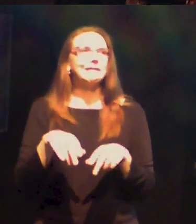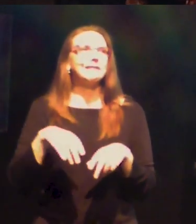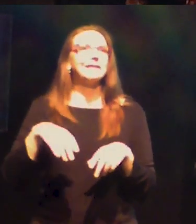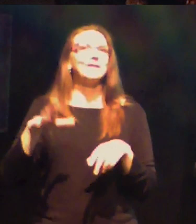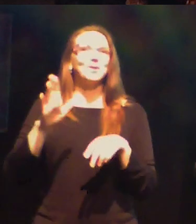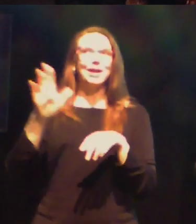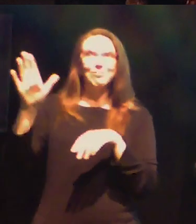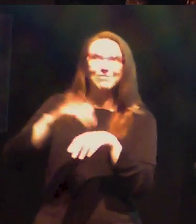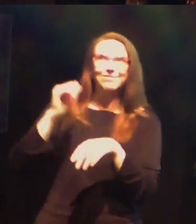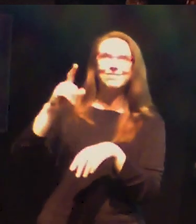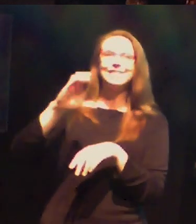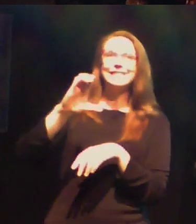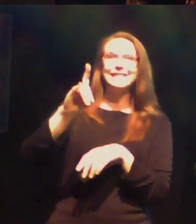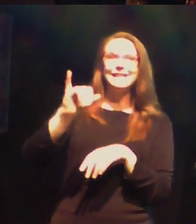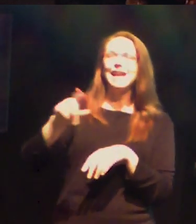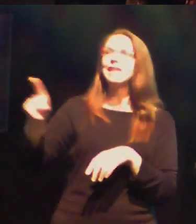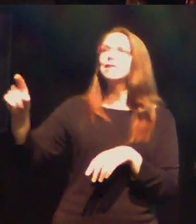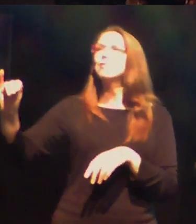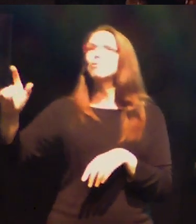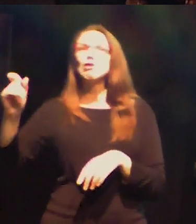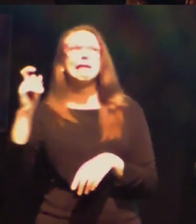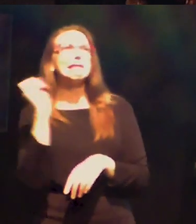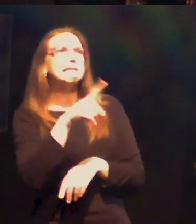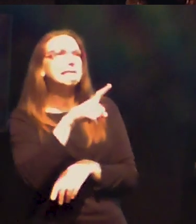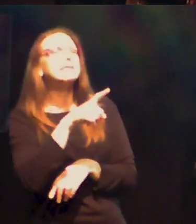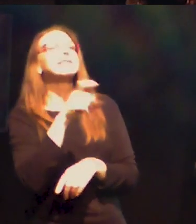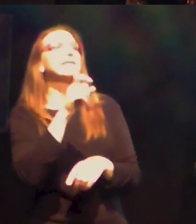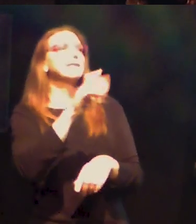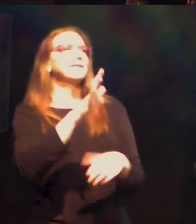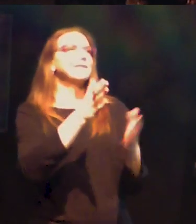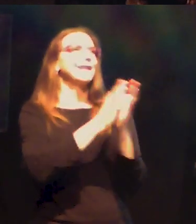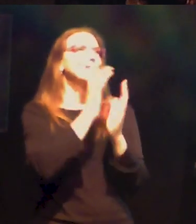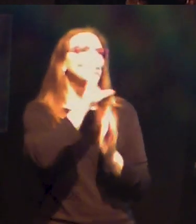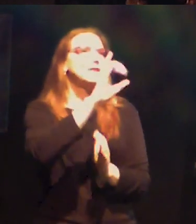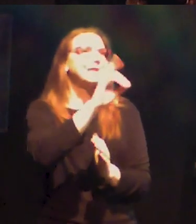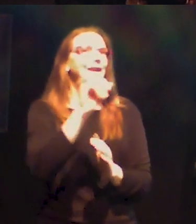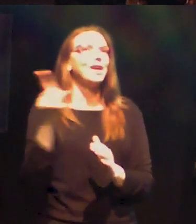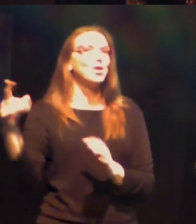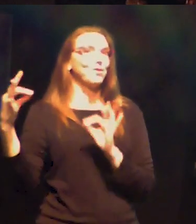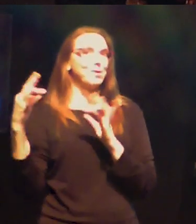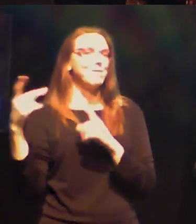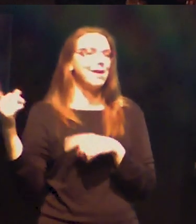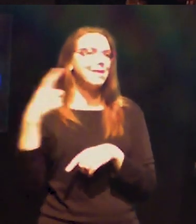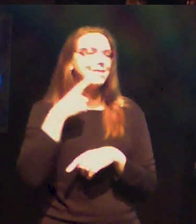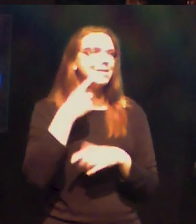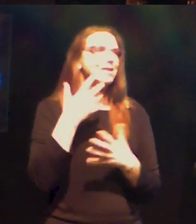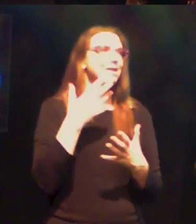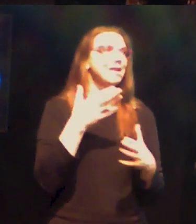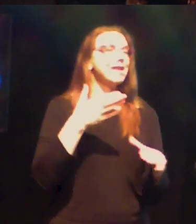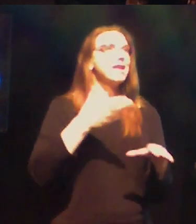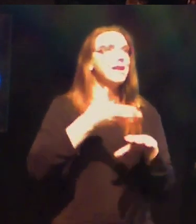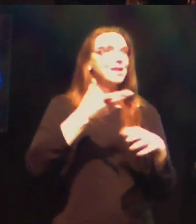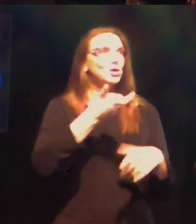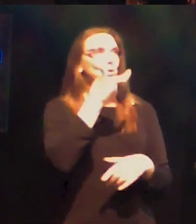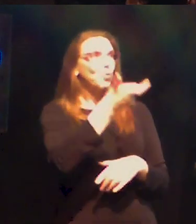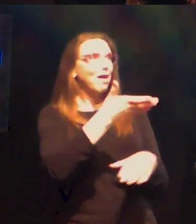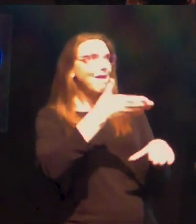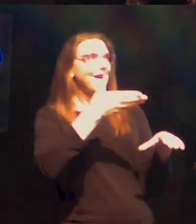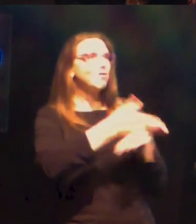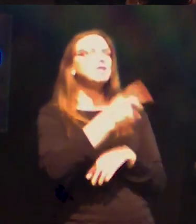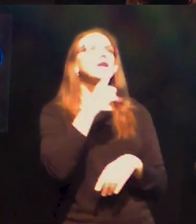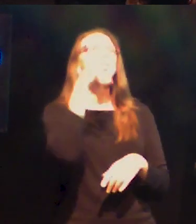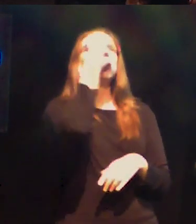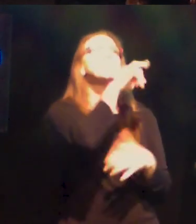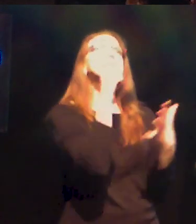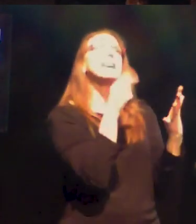deaf interpreter, when Michelle had questions and this and that. And I would say that, you know, her main feedback was, well, right after she watched it was Atin, you know, you missed